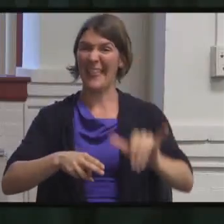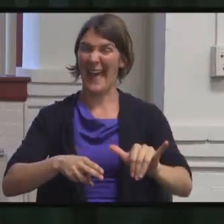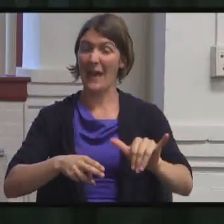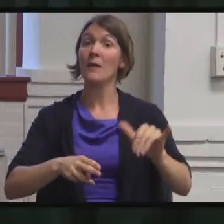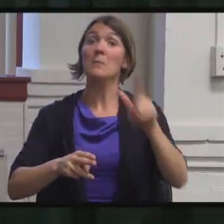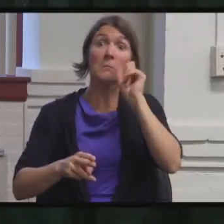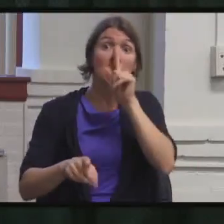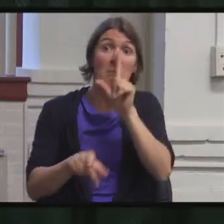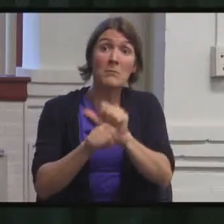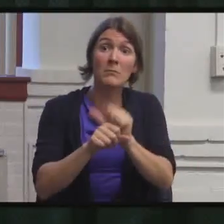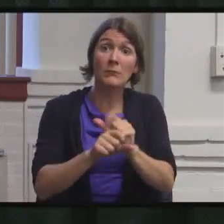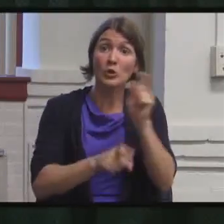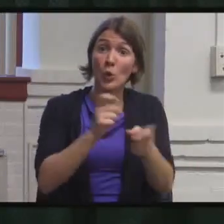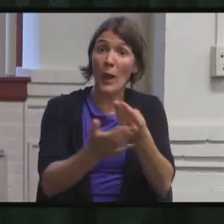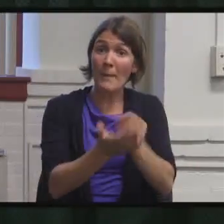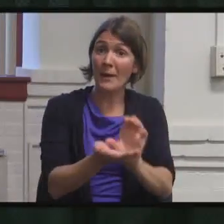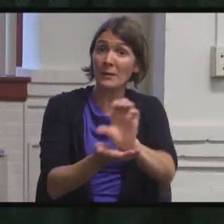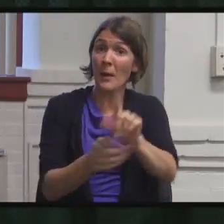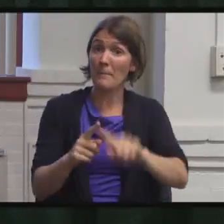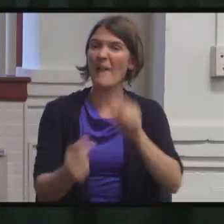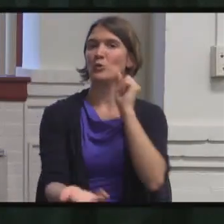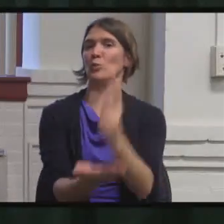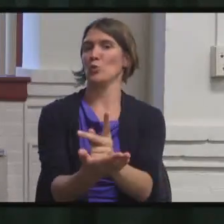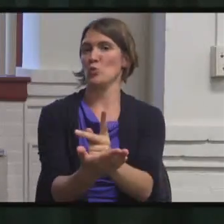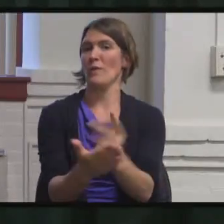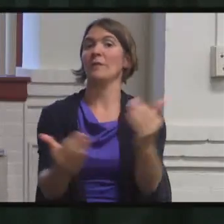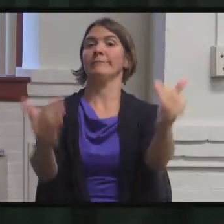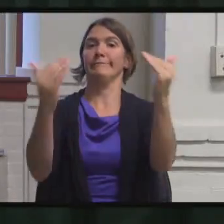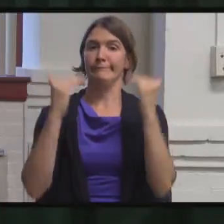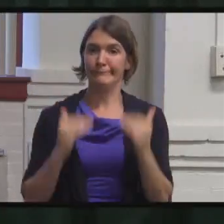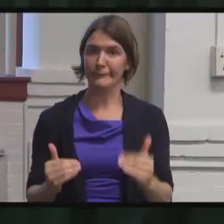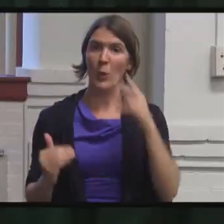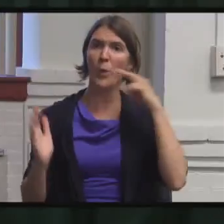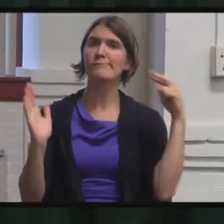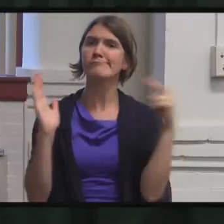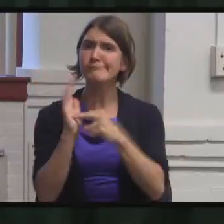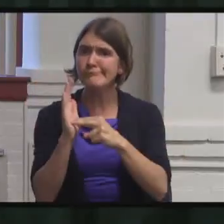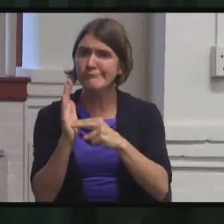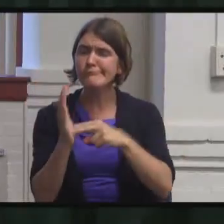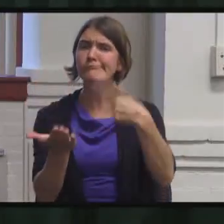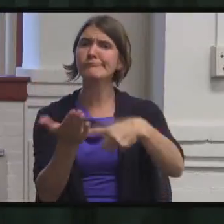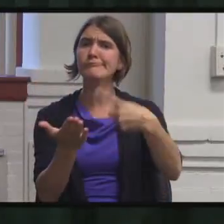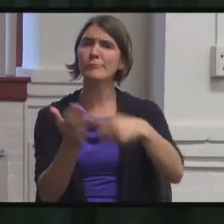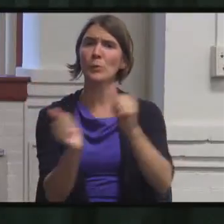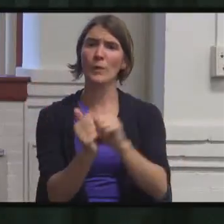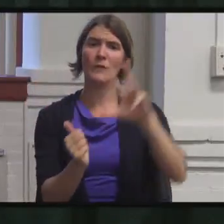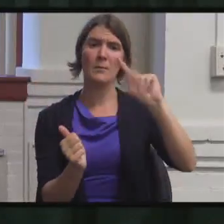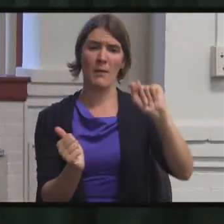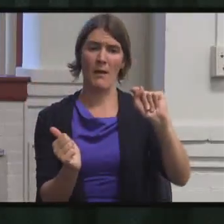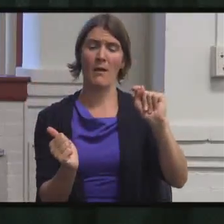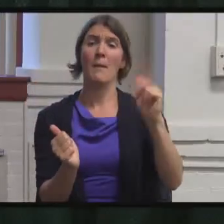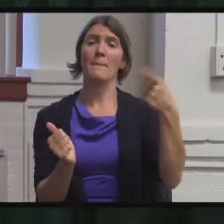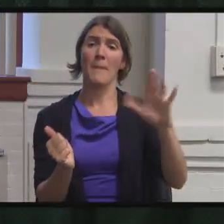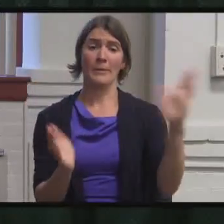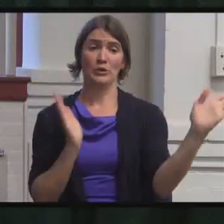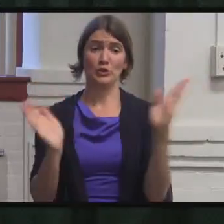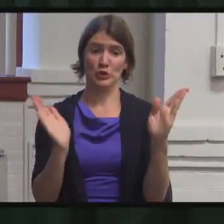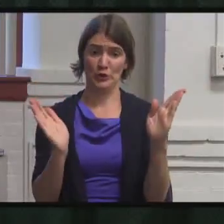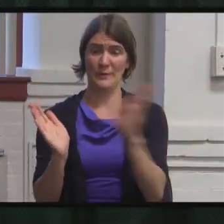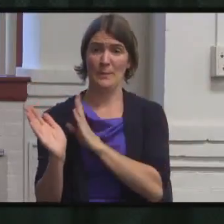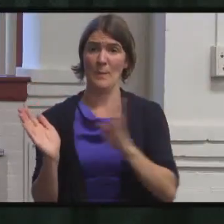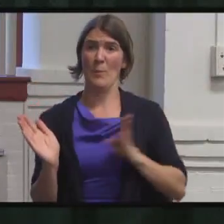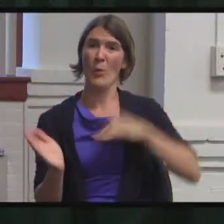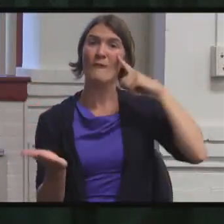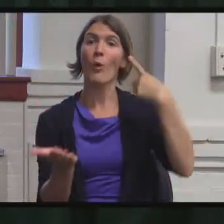funds. In addition, they'll hear a presentation and be asked to approve a letter of comment to the Vermont Public Service Board on a wireless